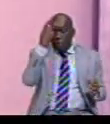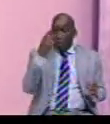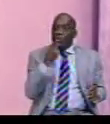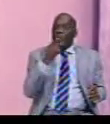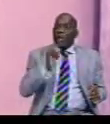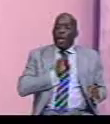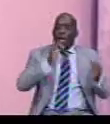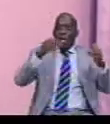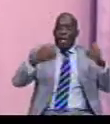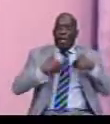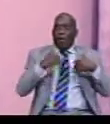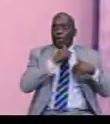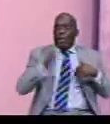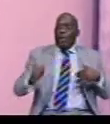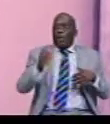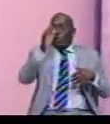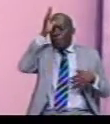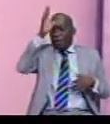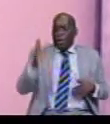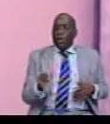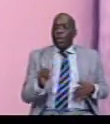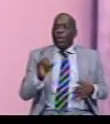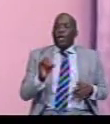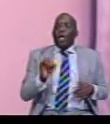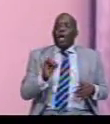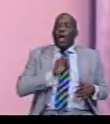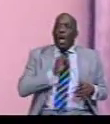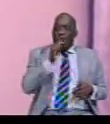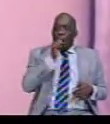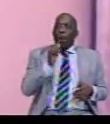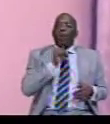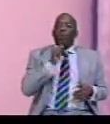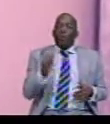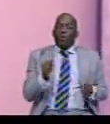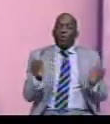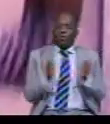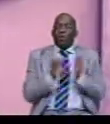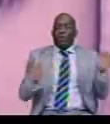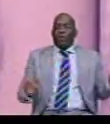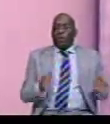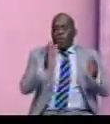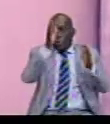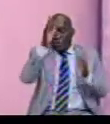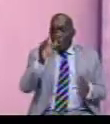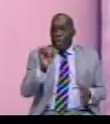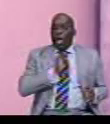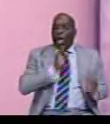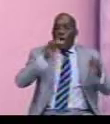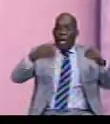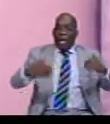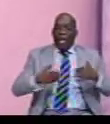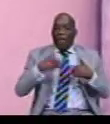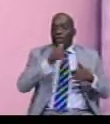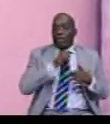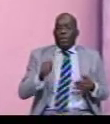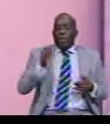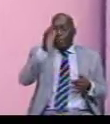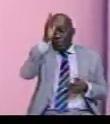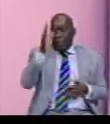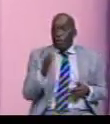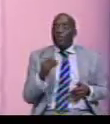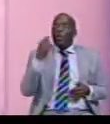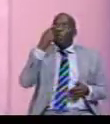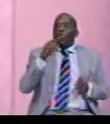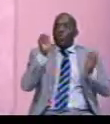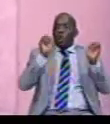Yes. I am not an orphan. I will not cry. I have a father. We can change this